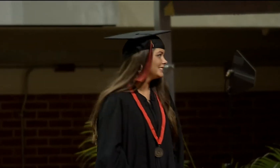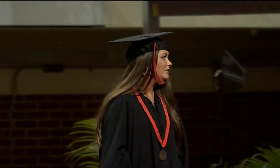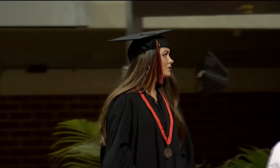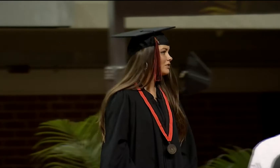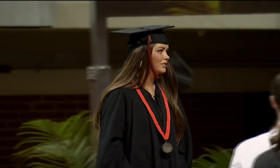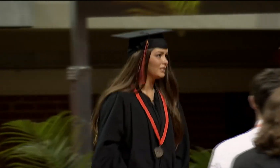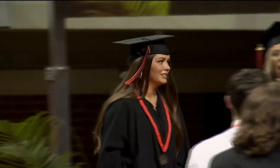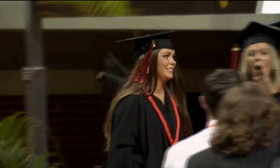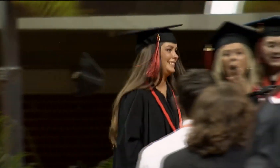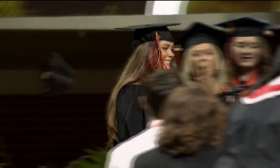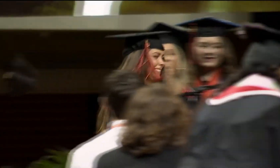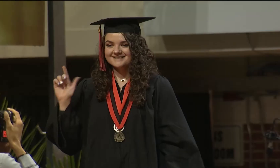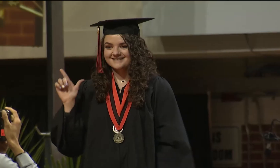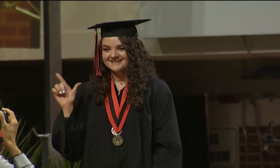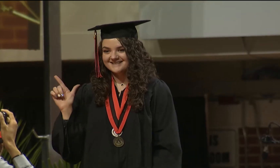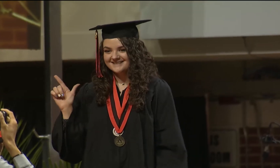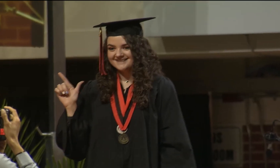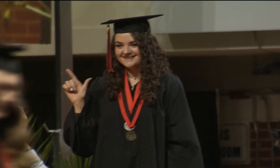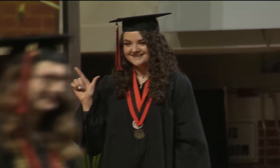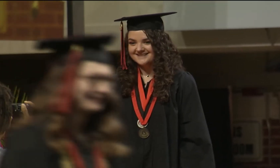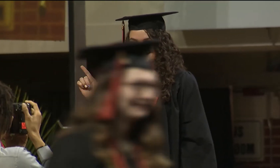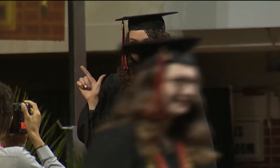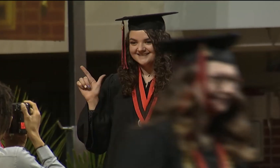Lauren Holscher.